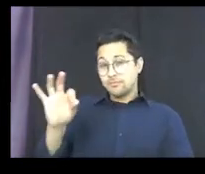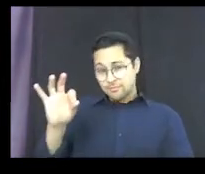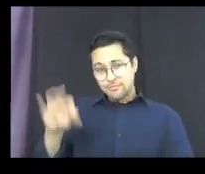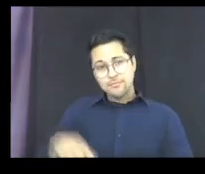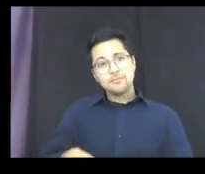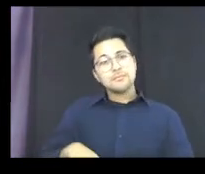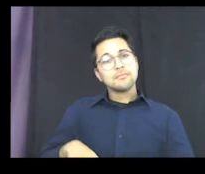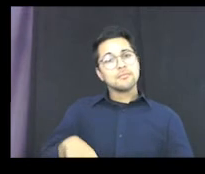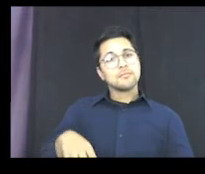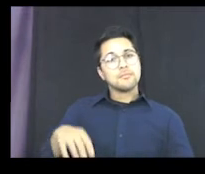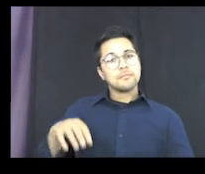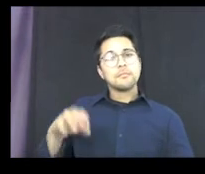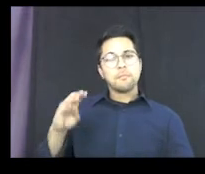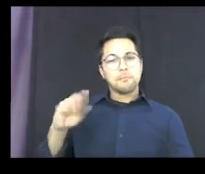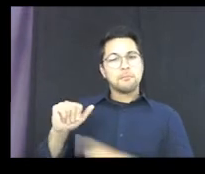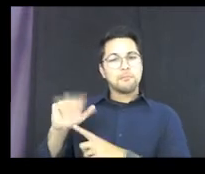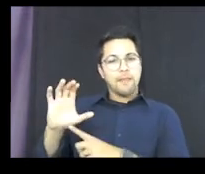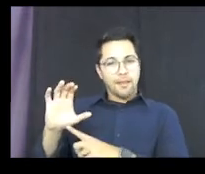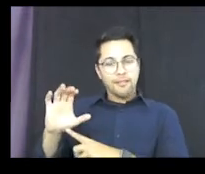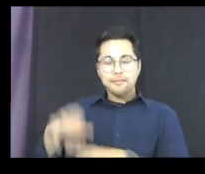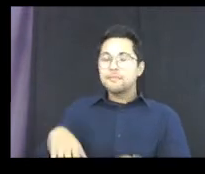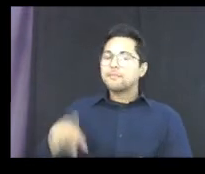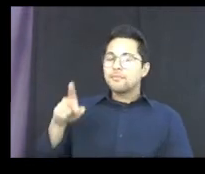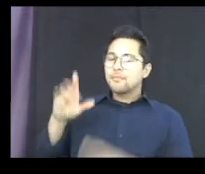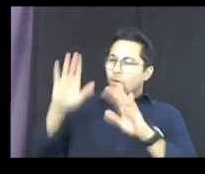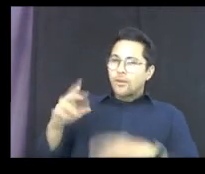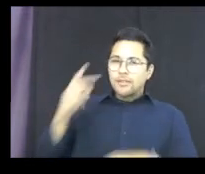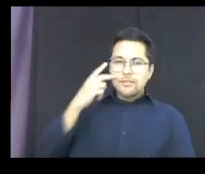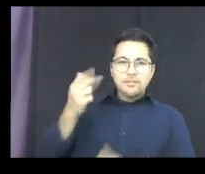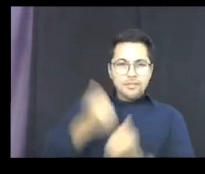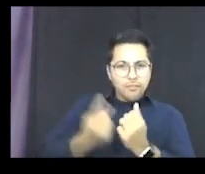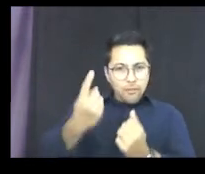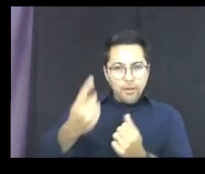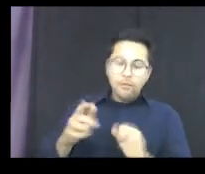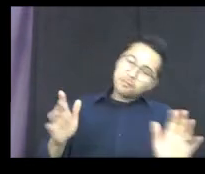great, to see everybody. Well,